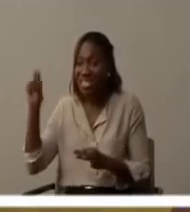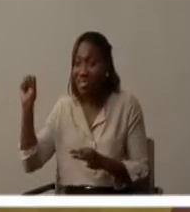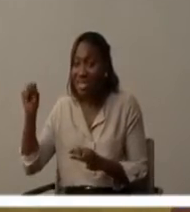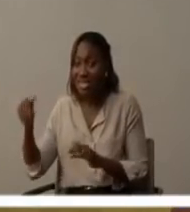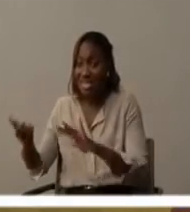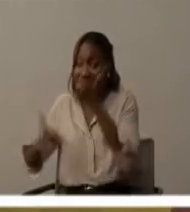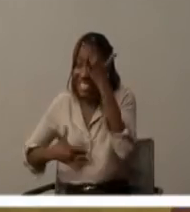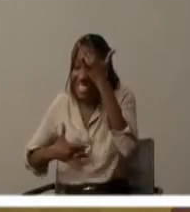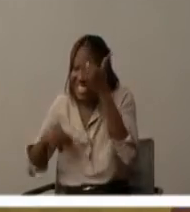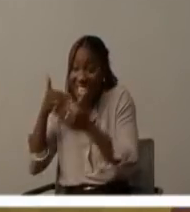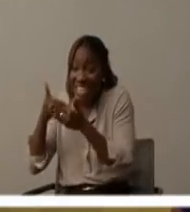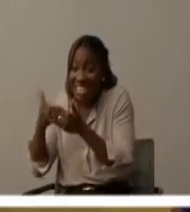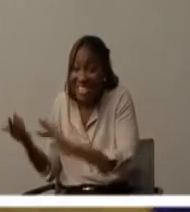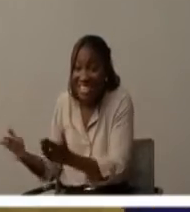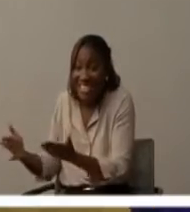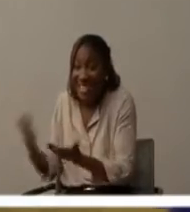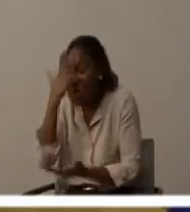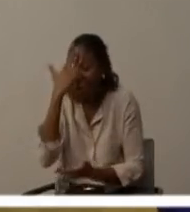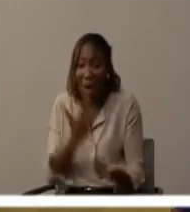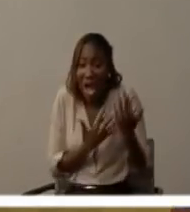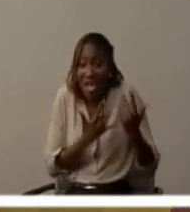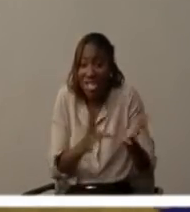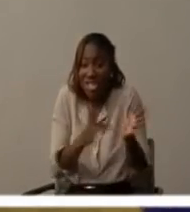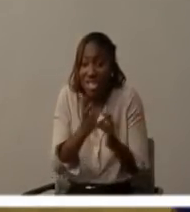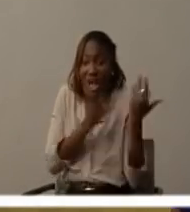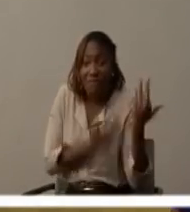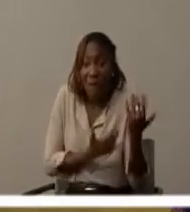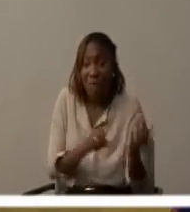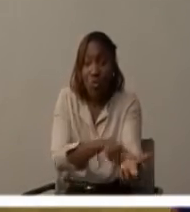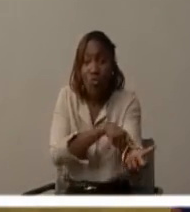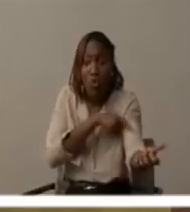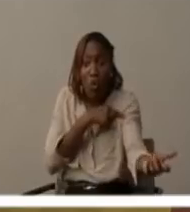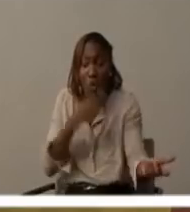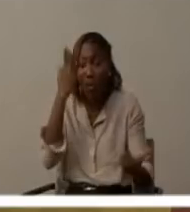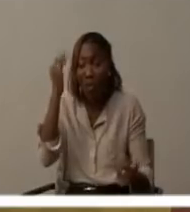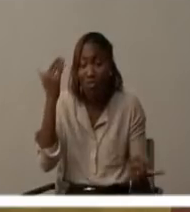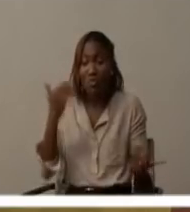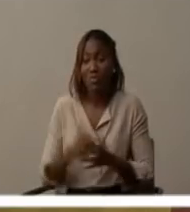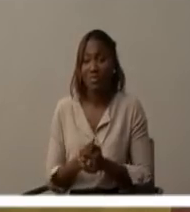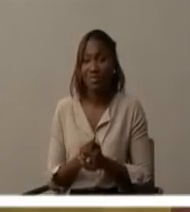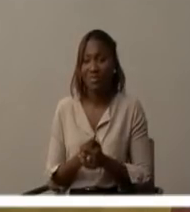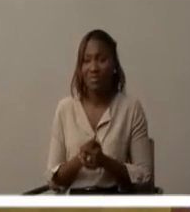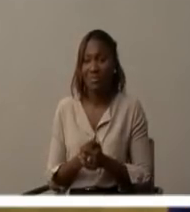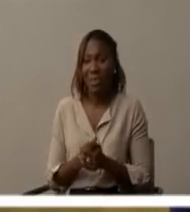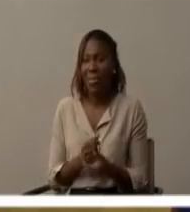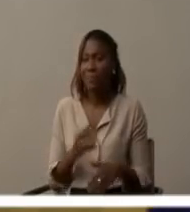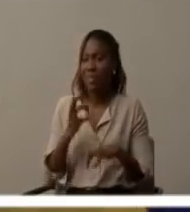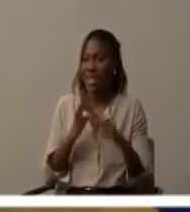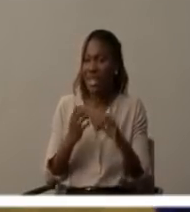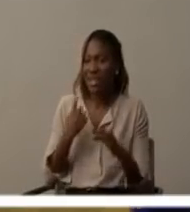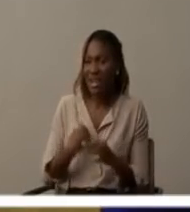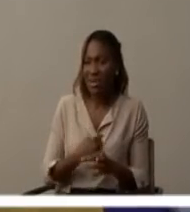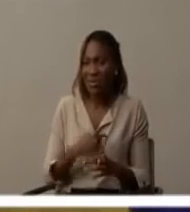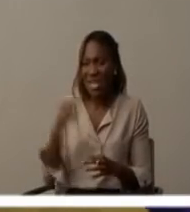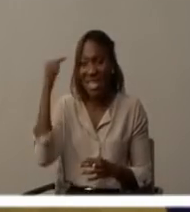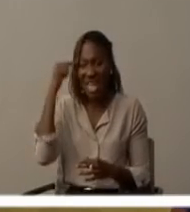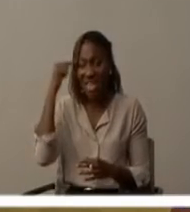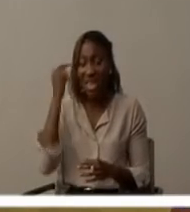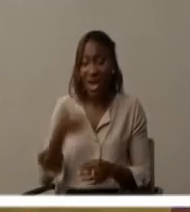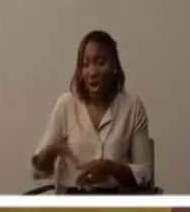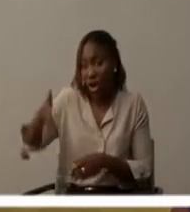that is totally contrary to how we human beings believe and think. And therefore, how we think God should be